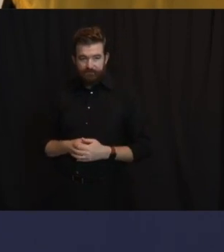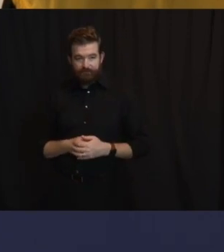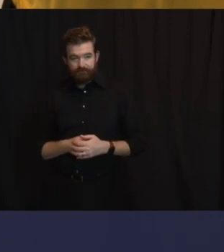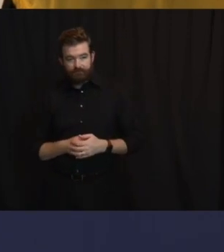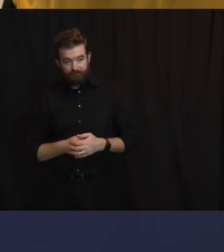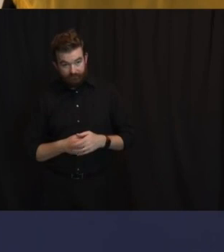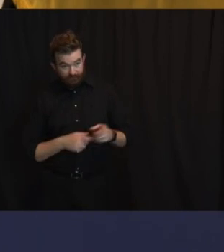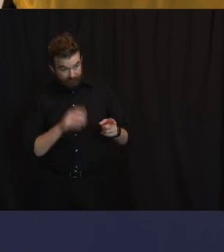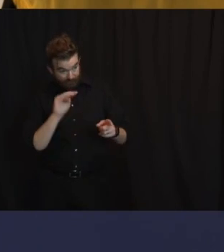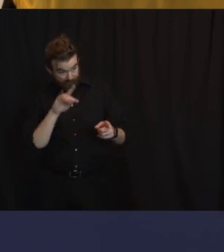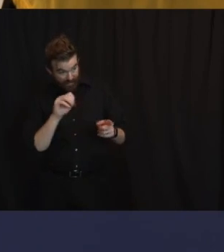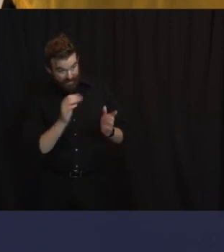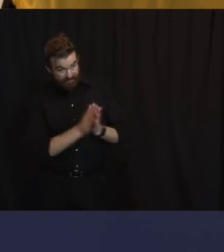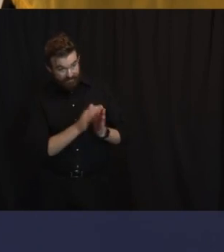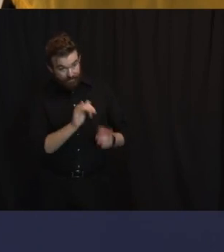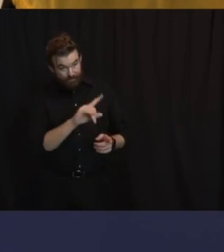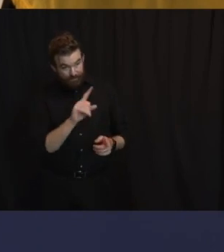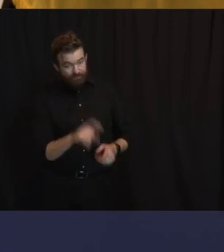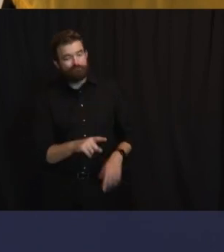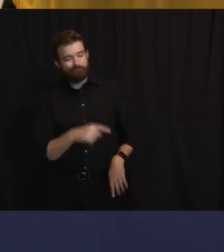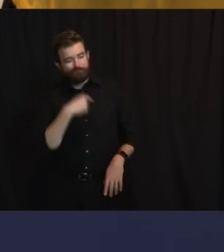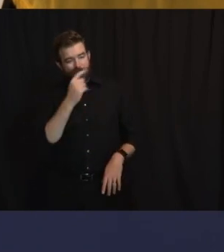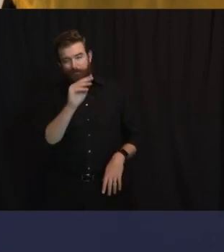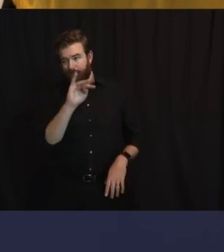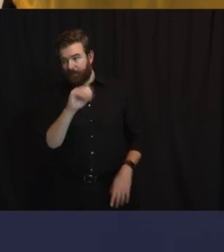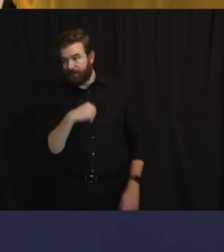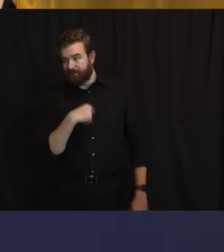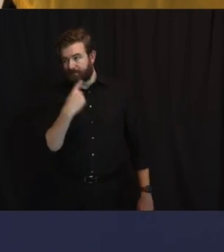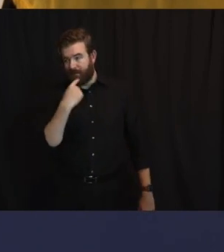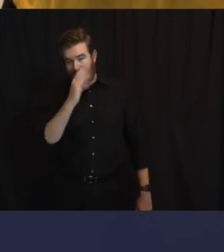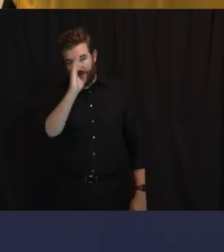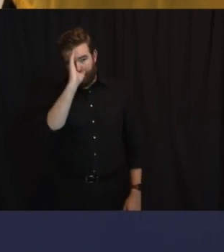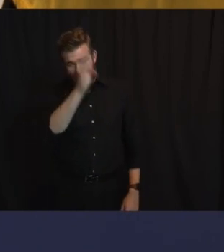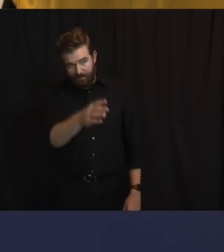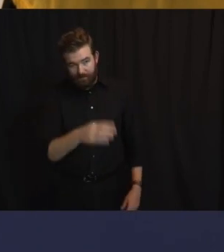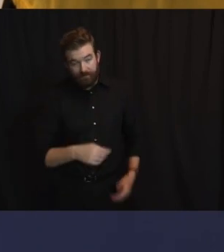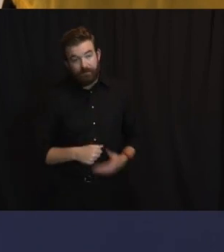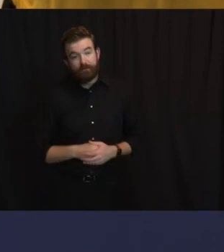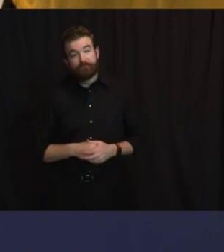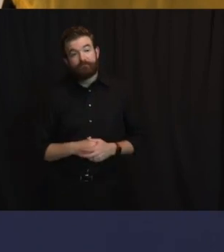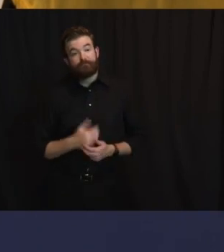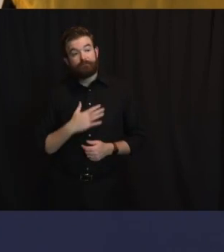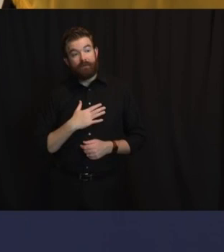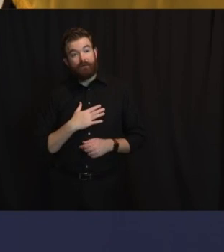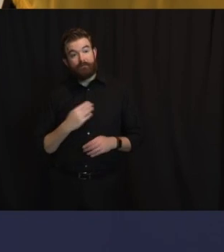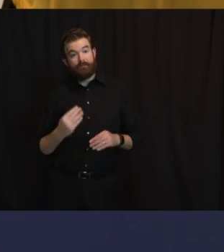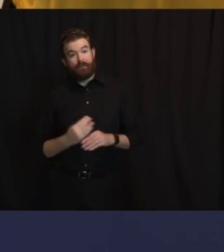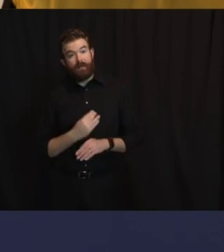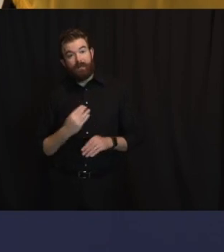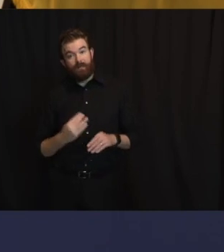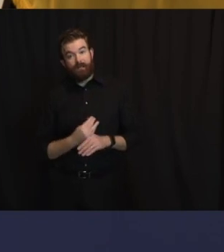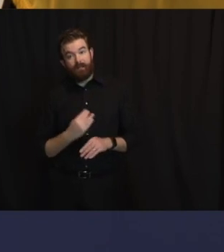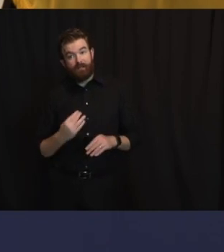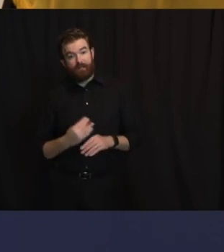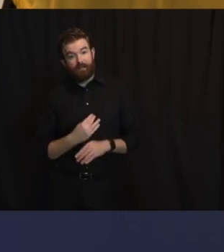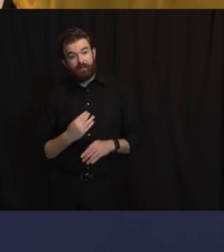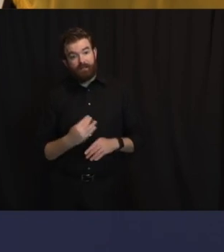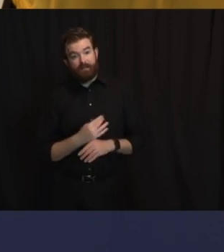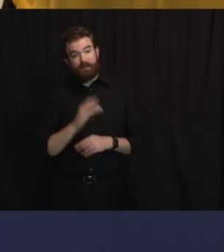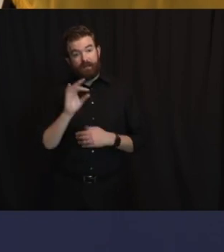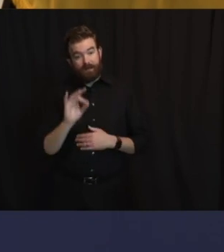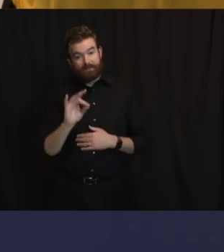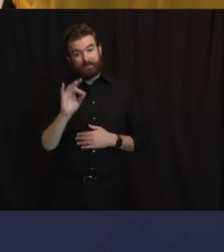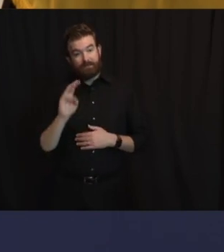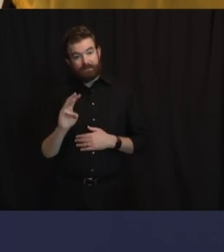Is it possible, again, my math is just under 86% of kids are either in a hybrid or all in